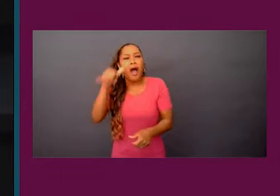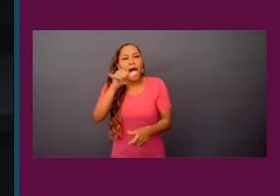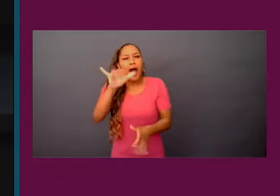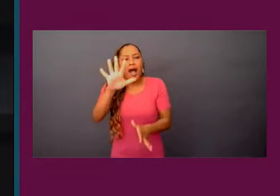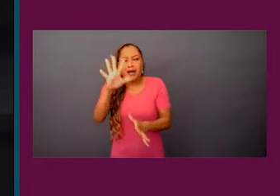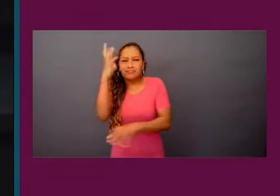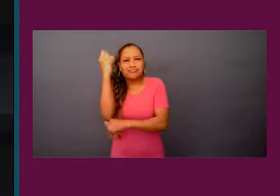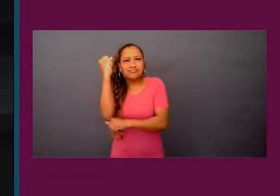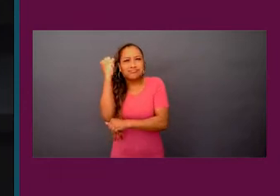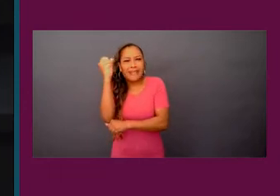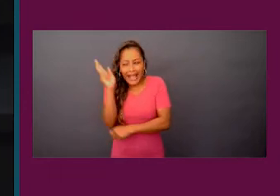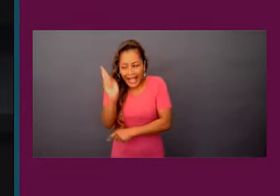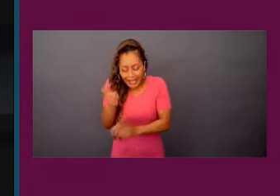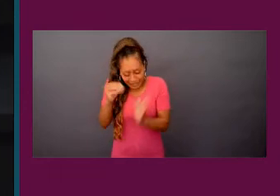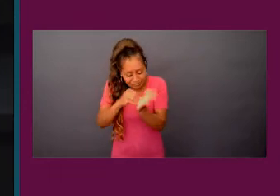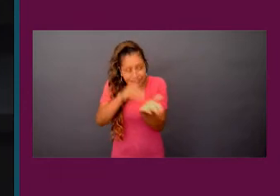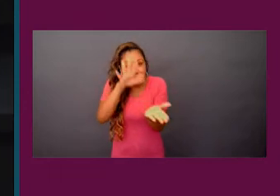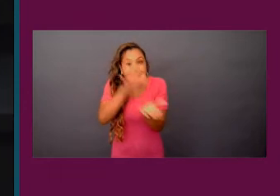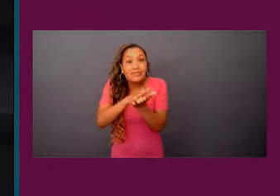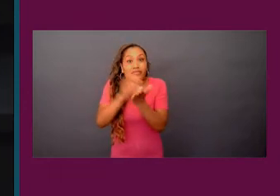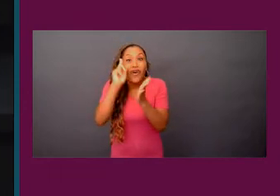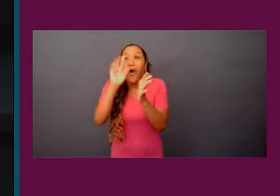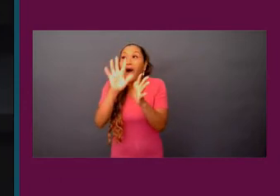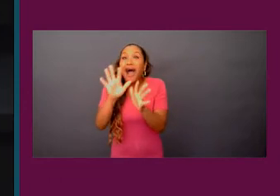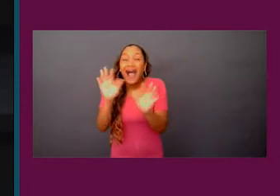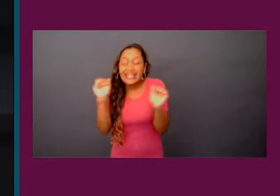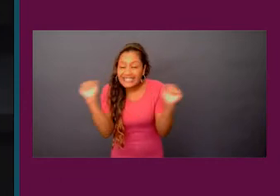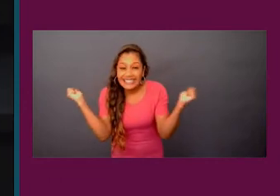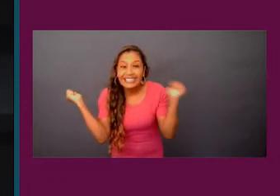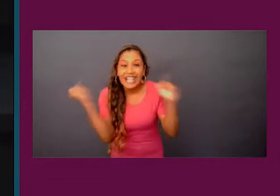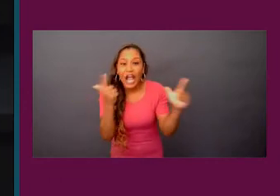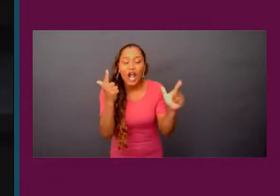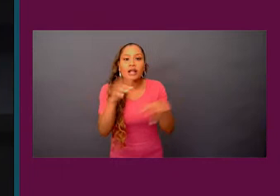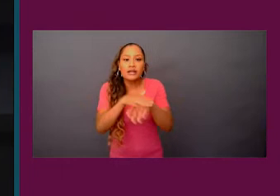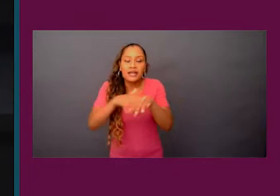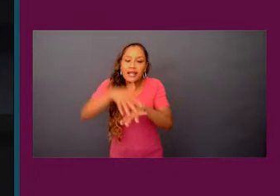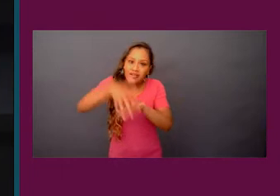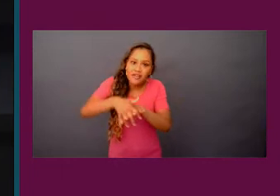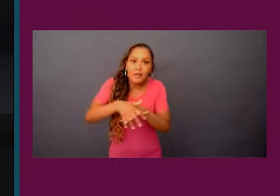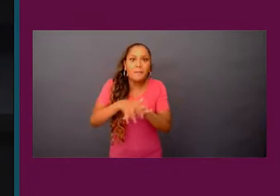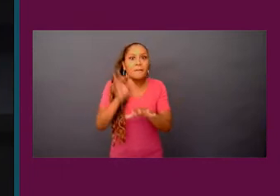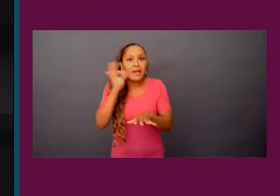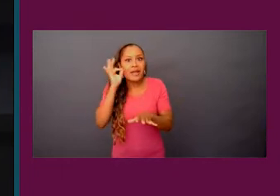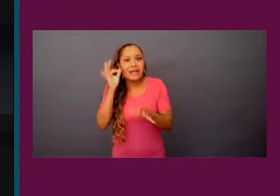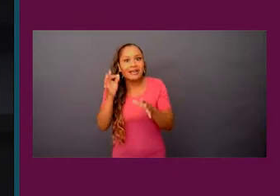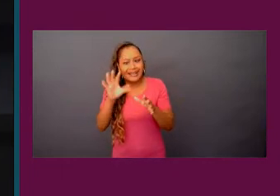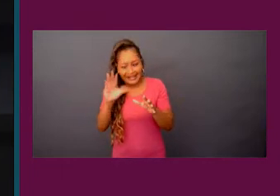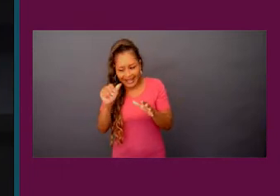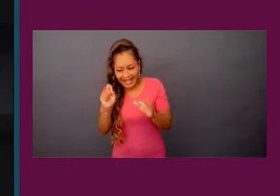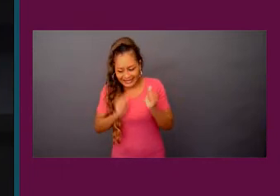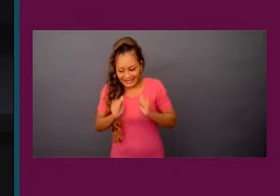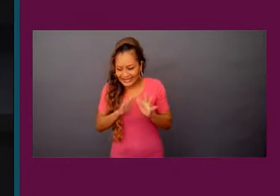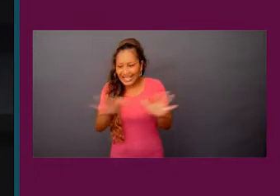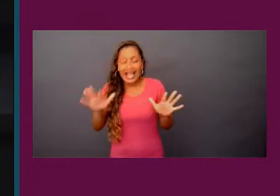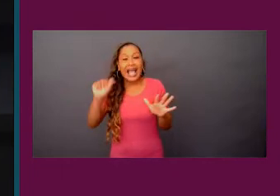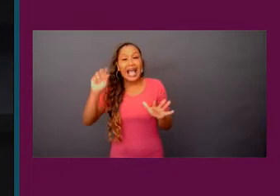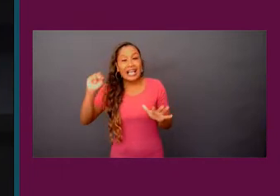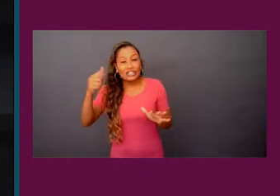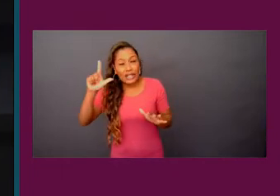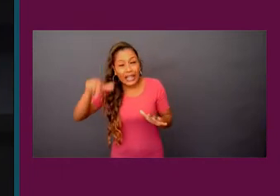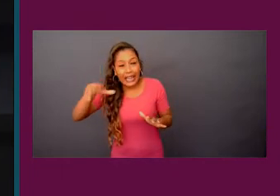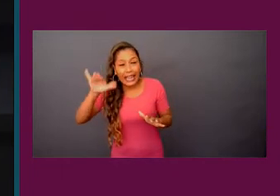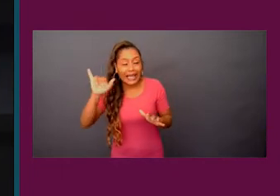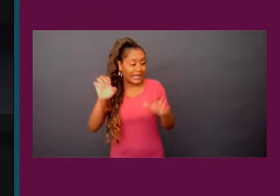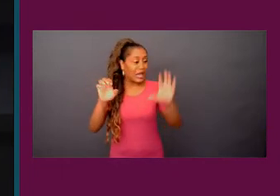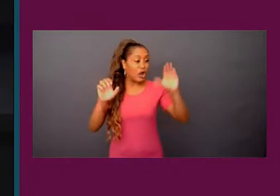in the history books for an entirely Native American cast. Seeing both Angelique and Carla's work in action